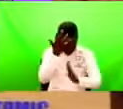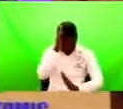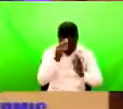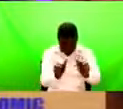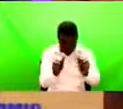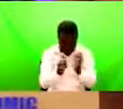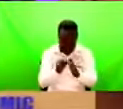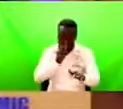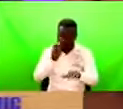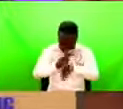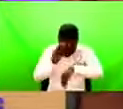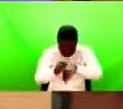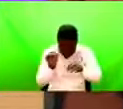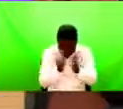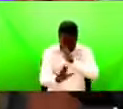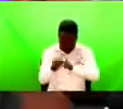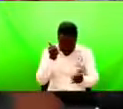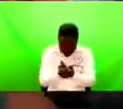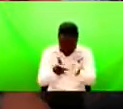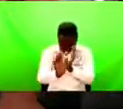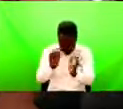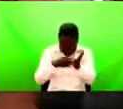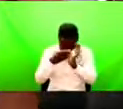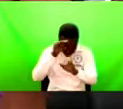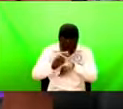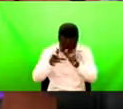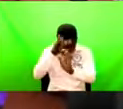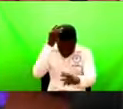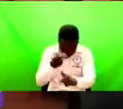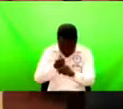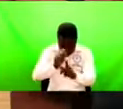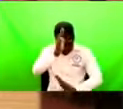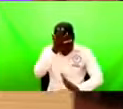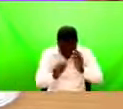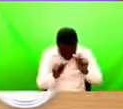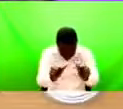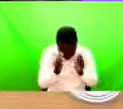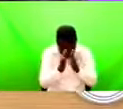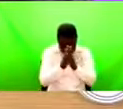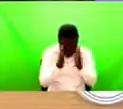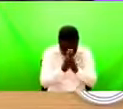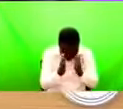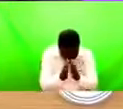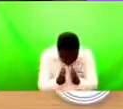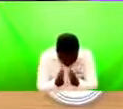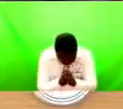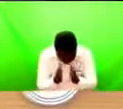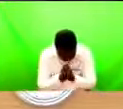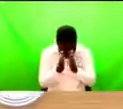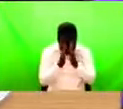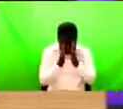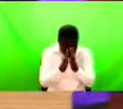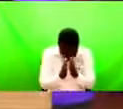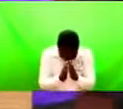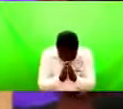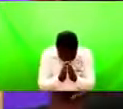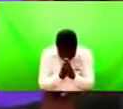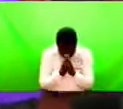Ministry, ministry. Ele kandali kandali. Li siri andali kata.